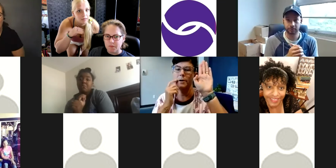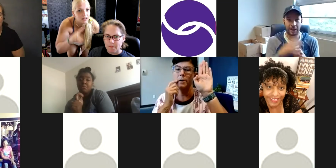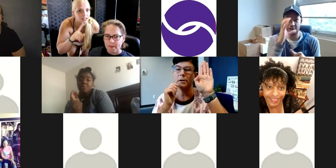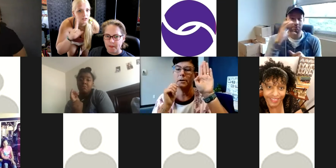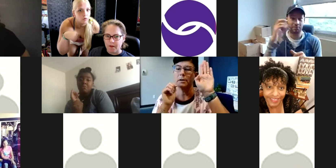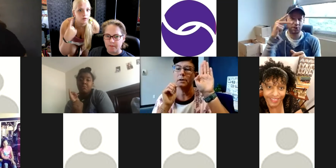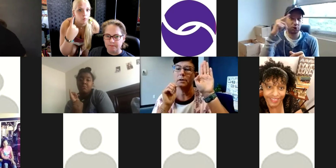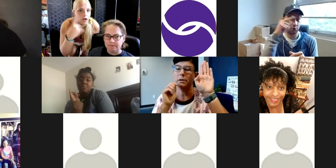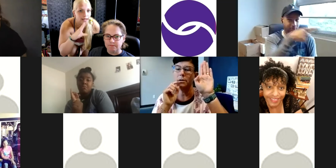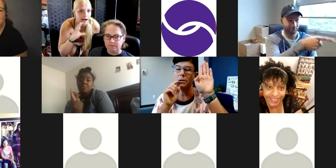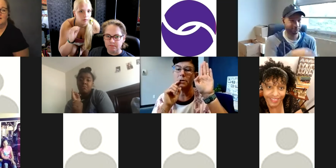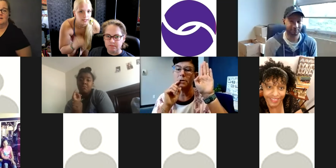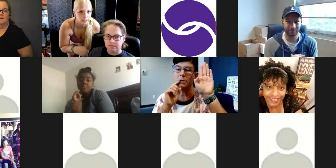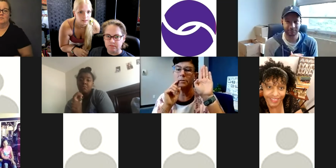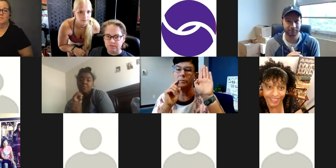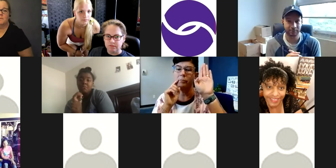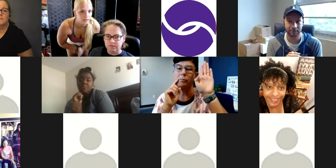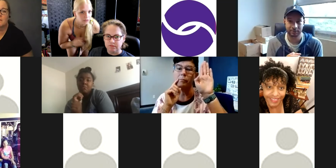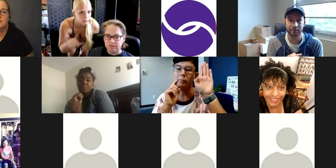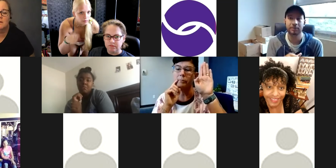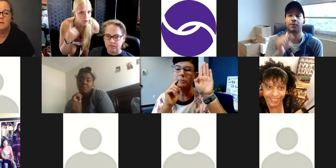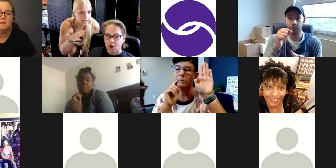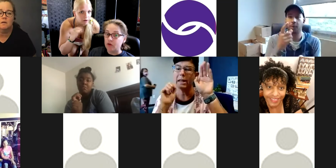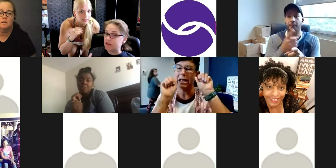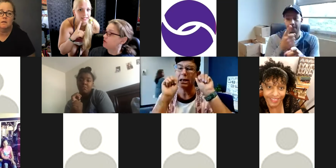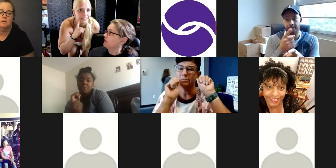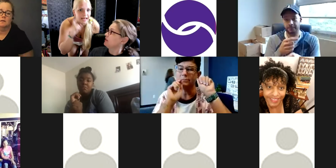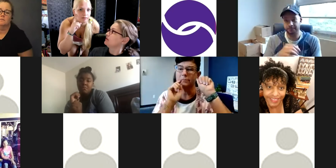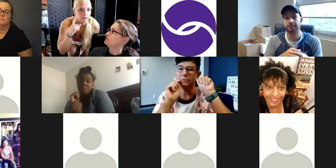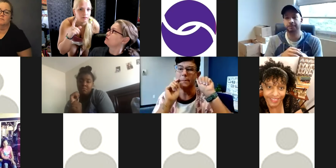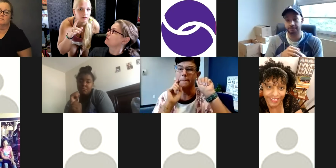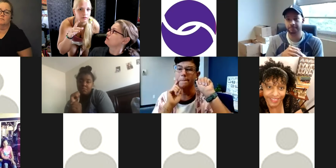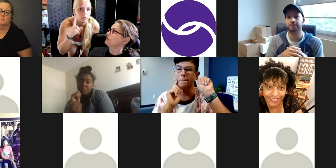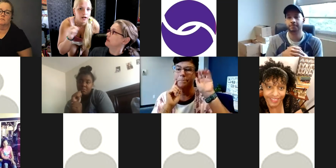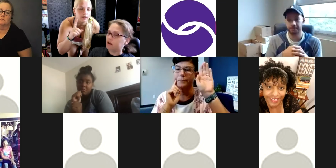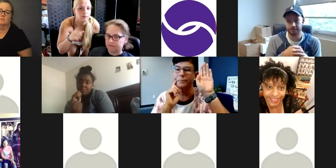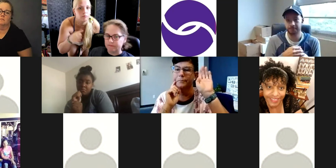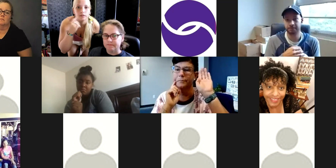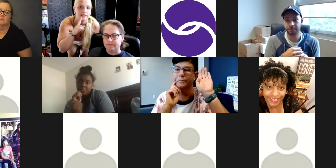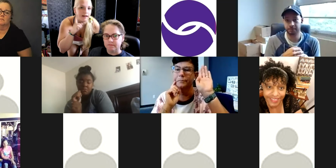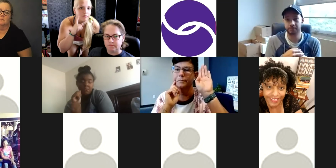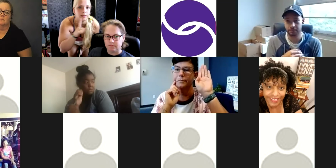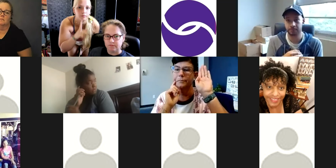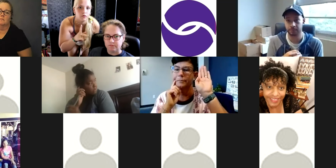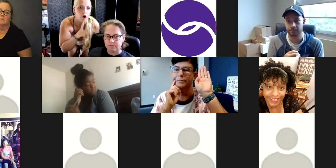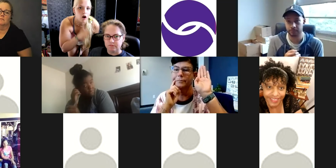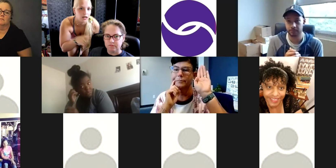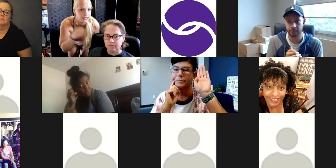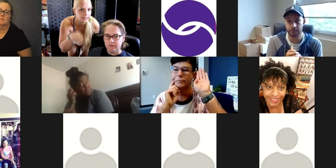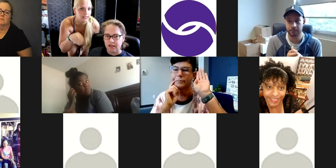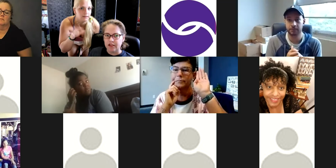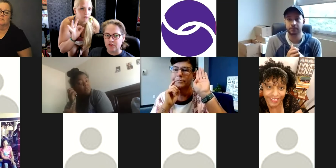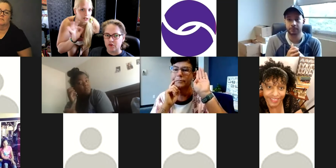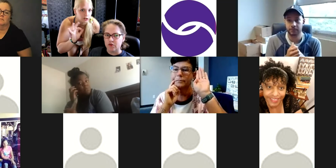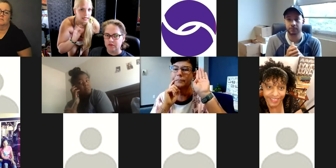In I just one county. Oh, County, it's the only- deaf, where yeah. the most deaf people are